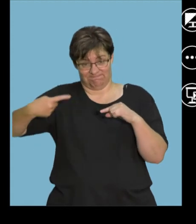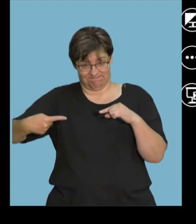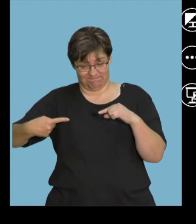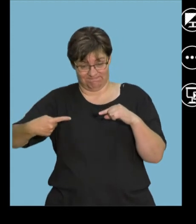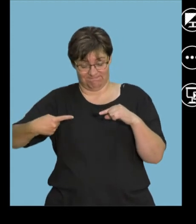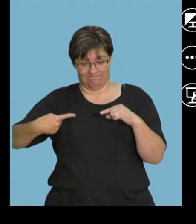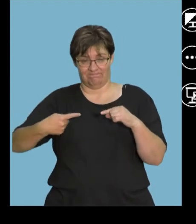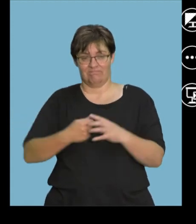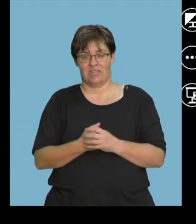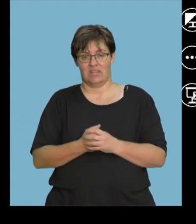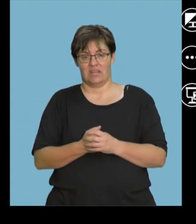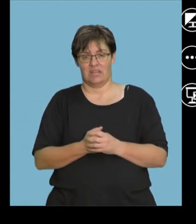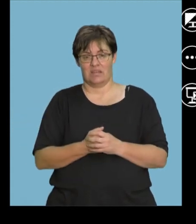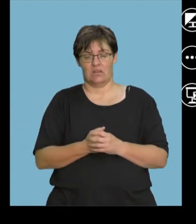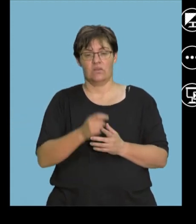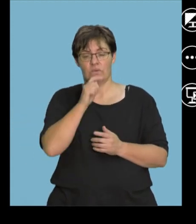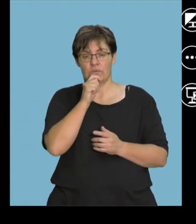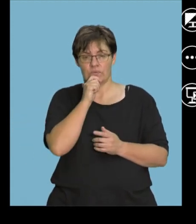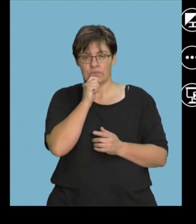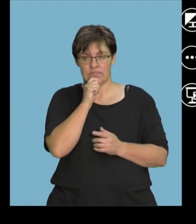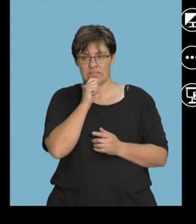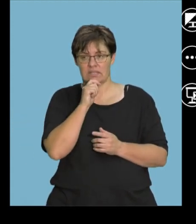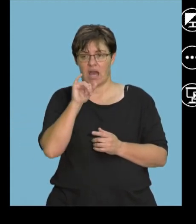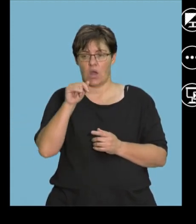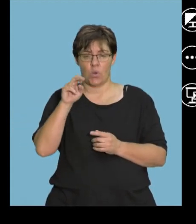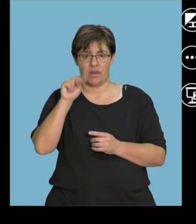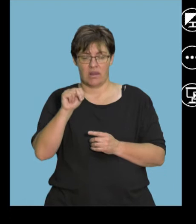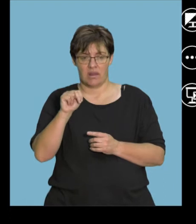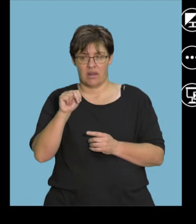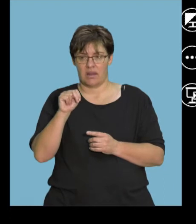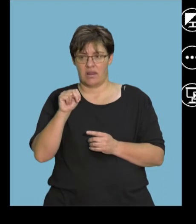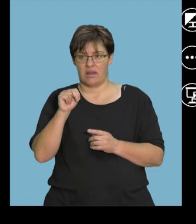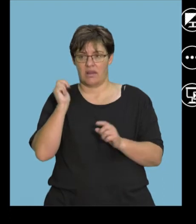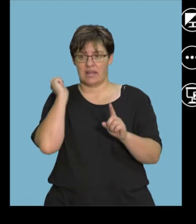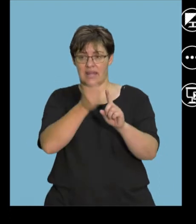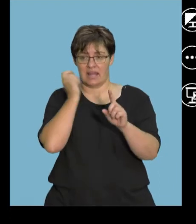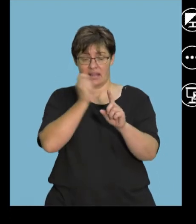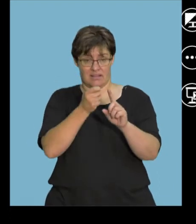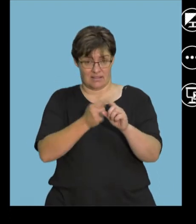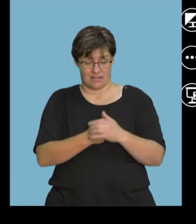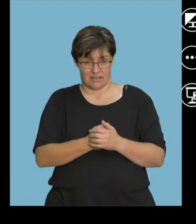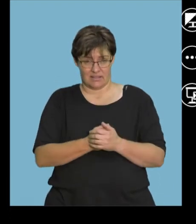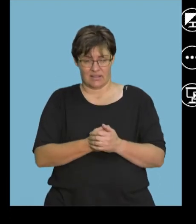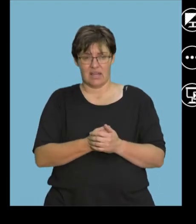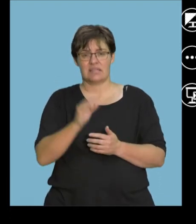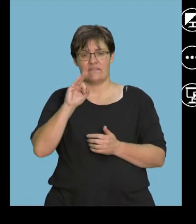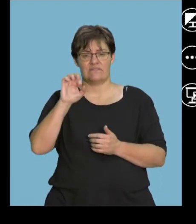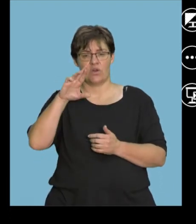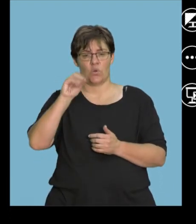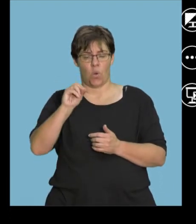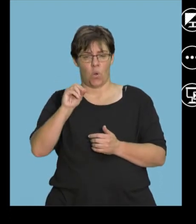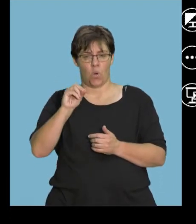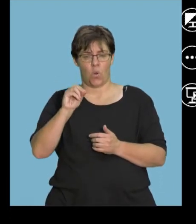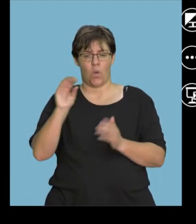that wire, okay? And if you use an iron nail, the iron nail, remember iron